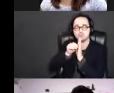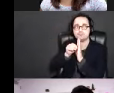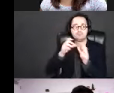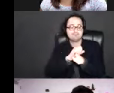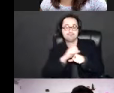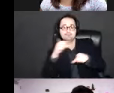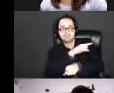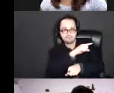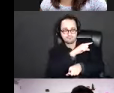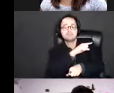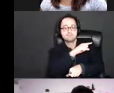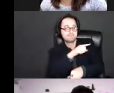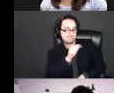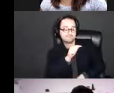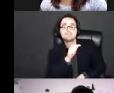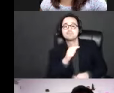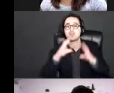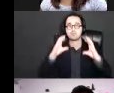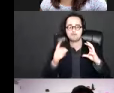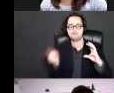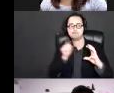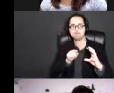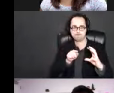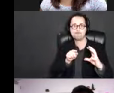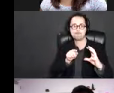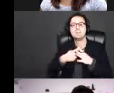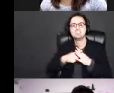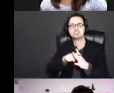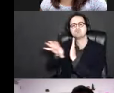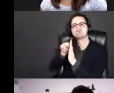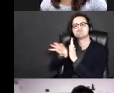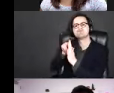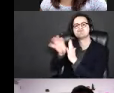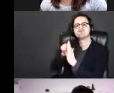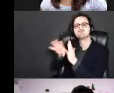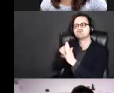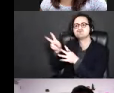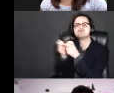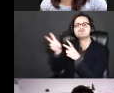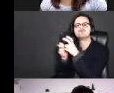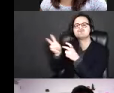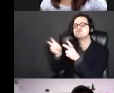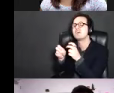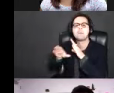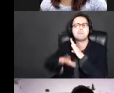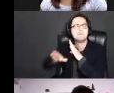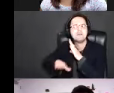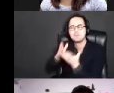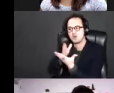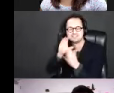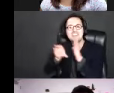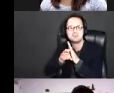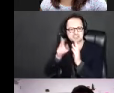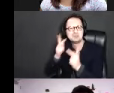visual cortex, back here at the back of the brain, which starts extracting the most elementary properties of the image that's in front of our